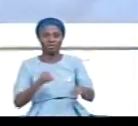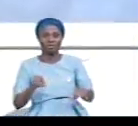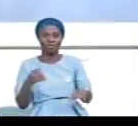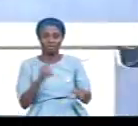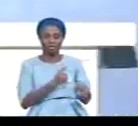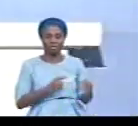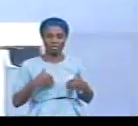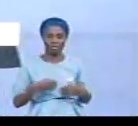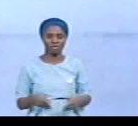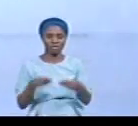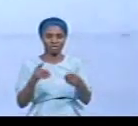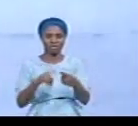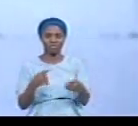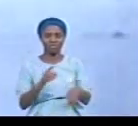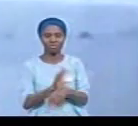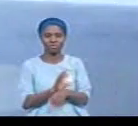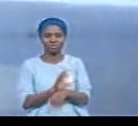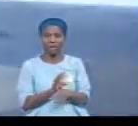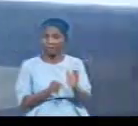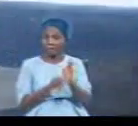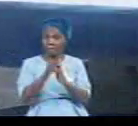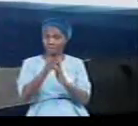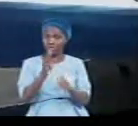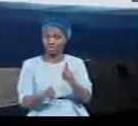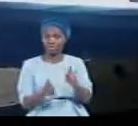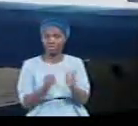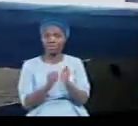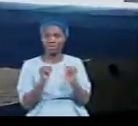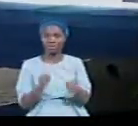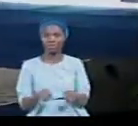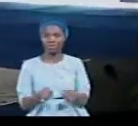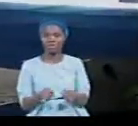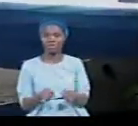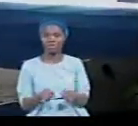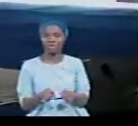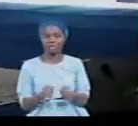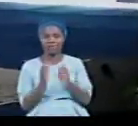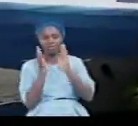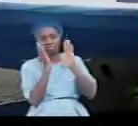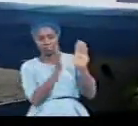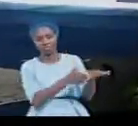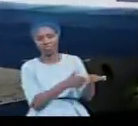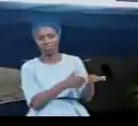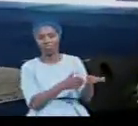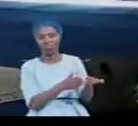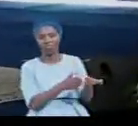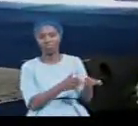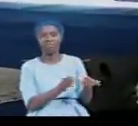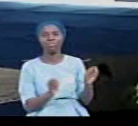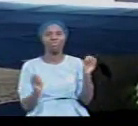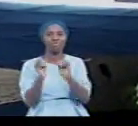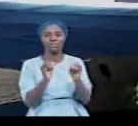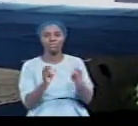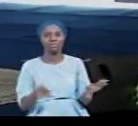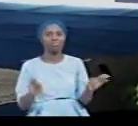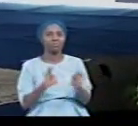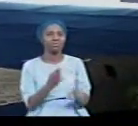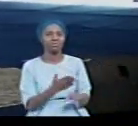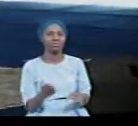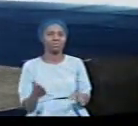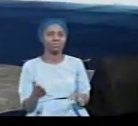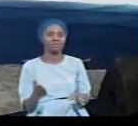Matured people that can overlook non-essentials. Matured people that